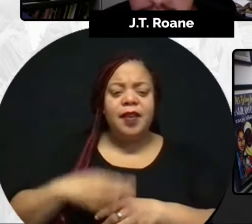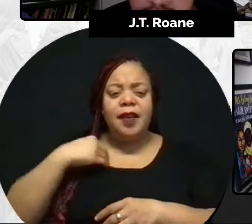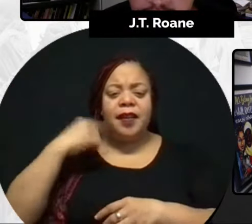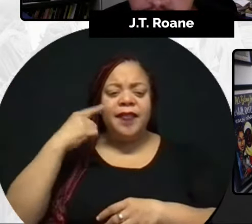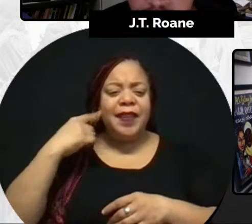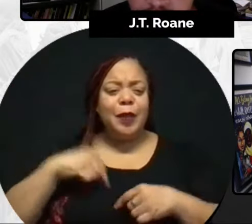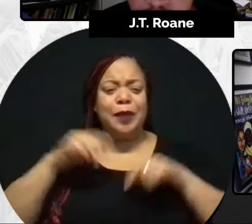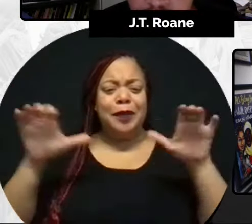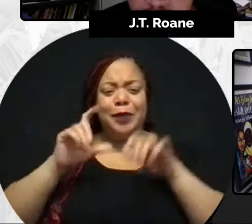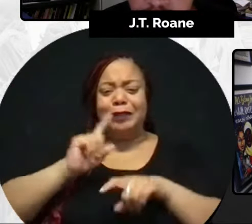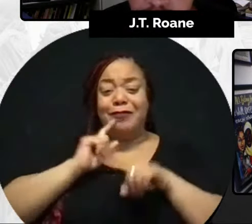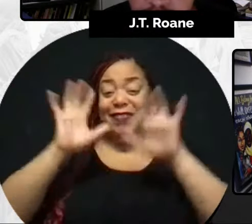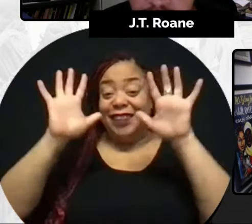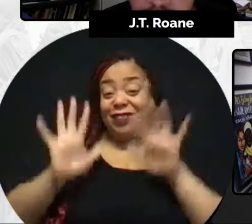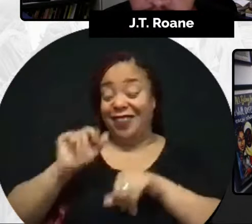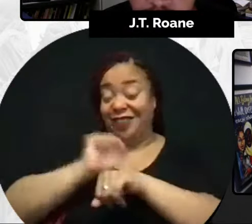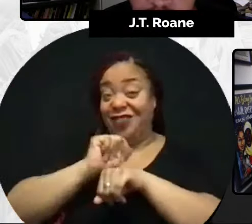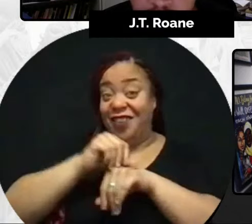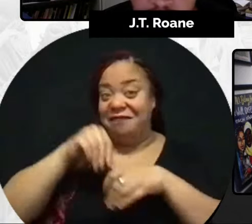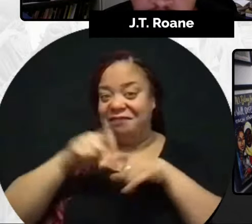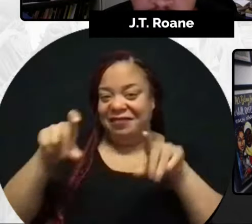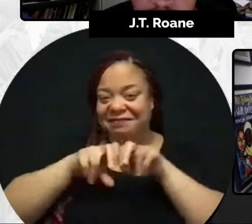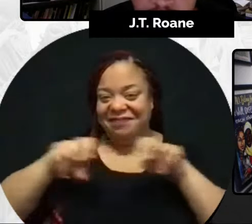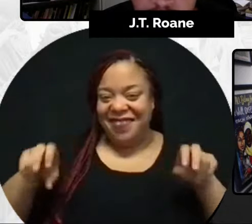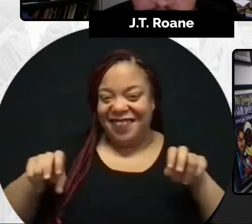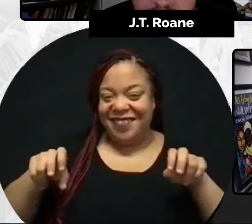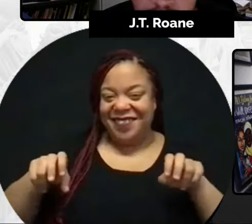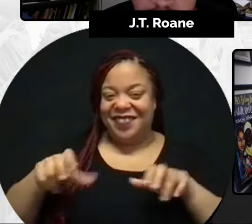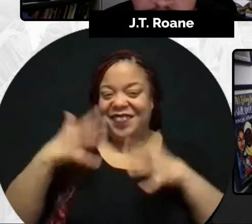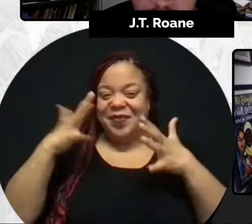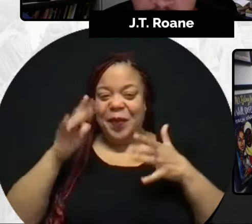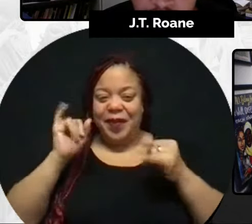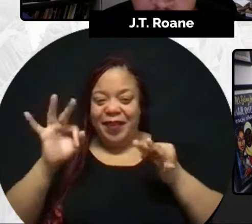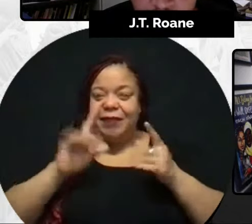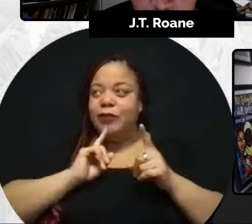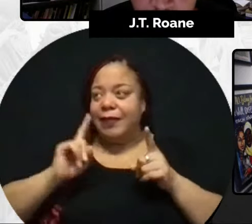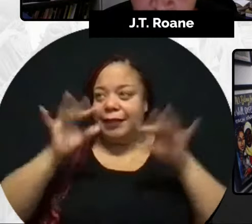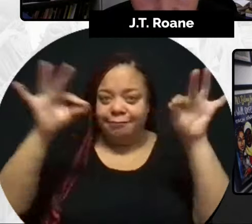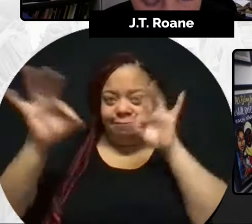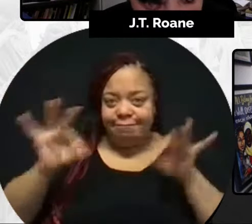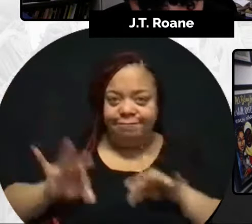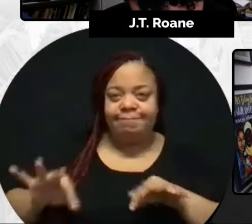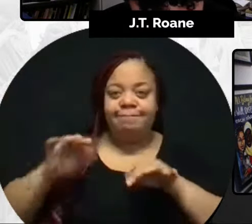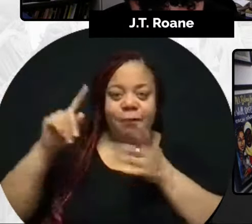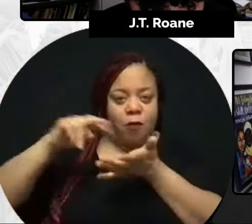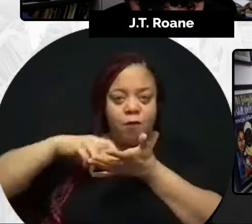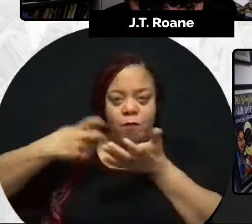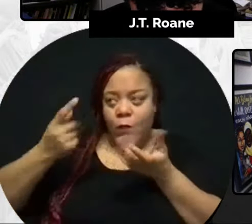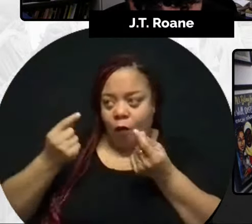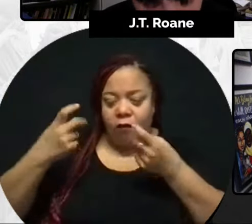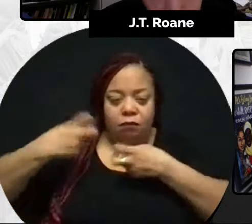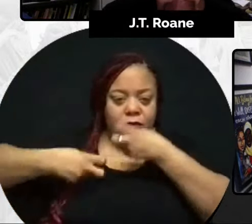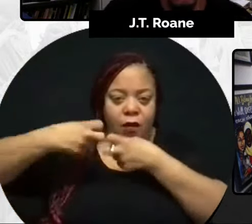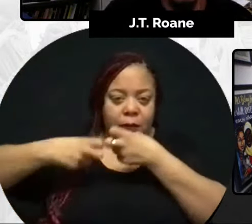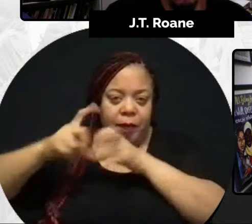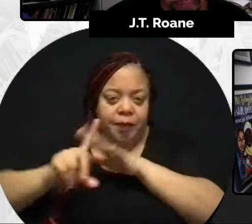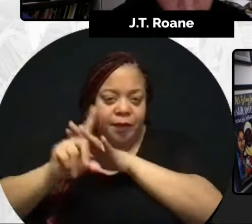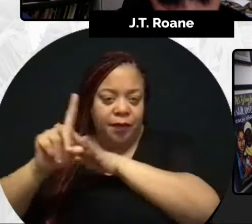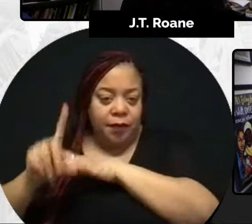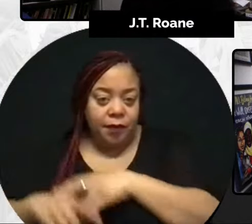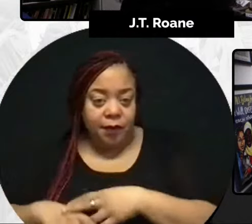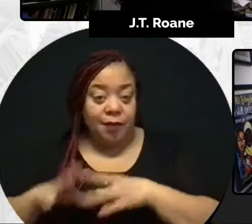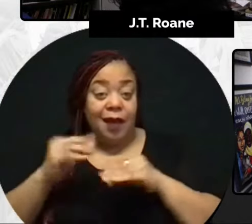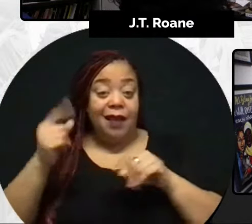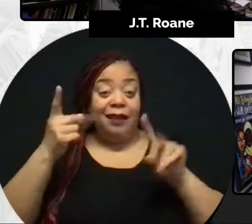But folks want to know, you know, like, what does an abolitionist green future look like? What does it entail? And I think, you know, some of